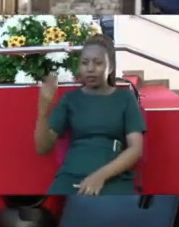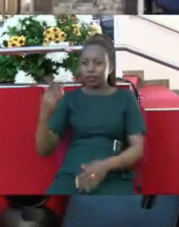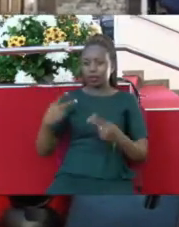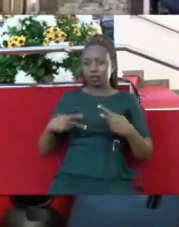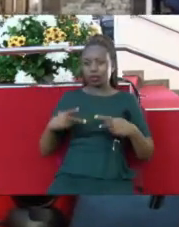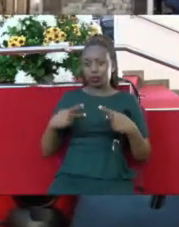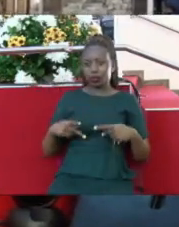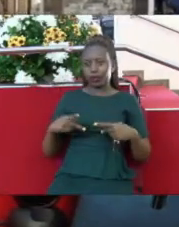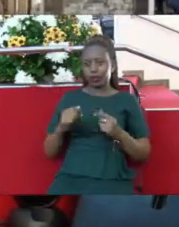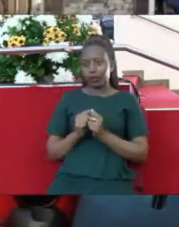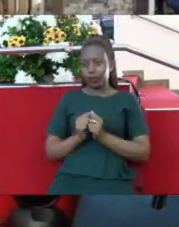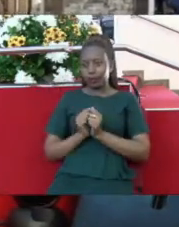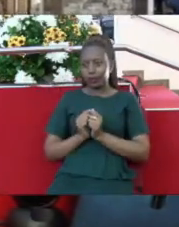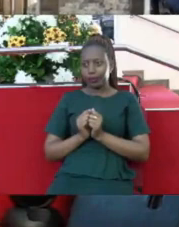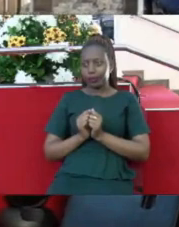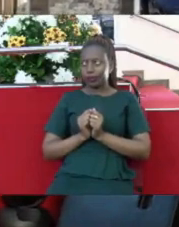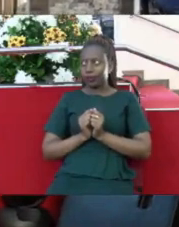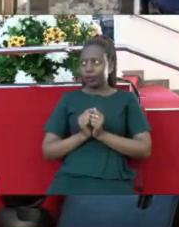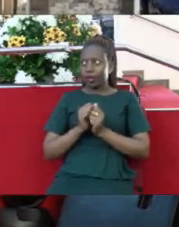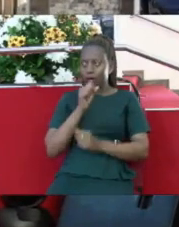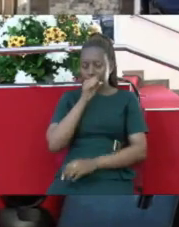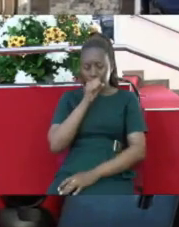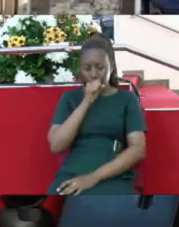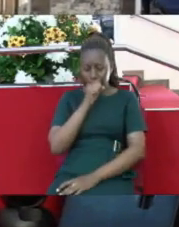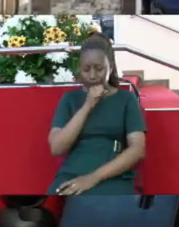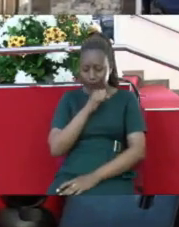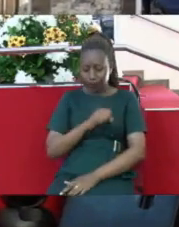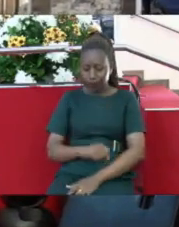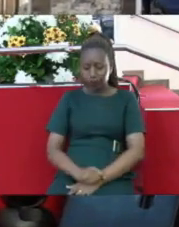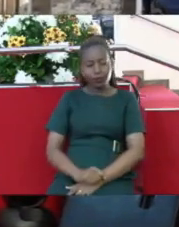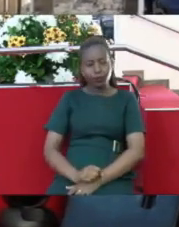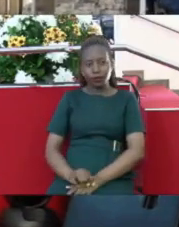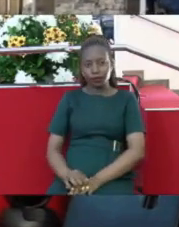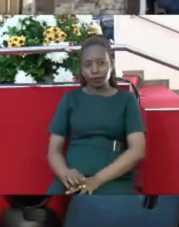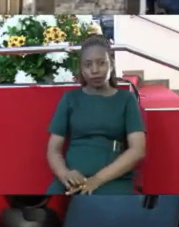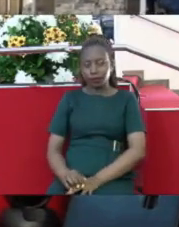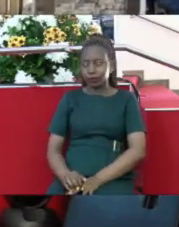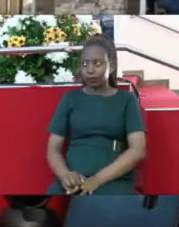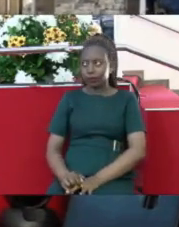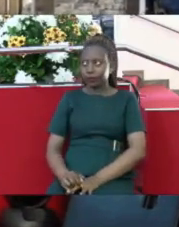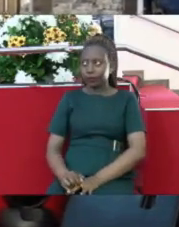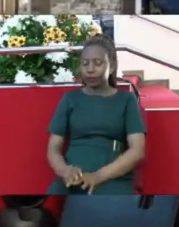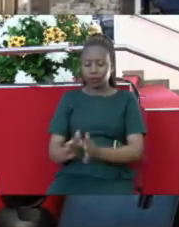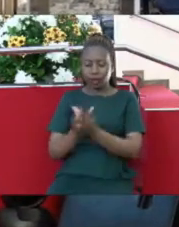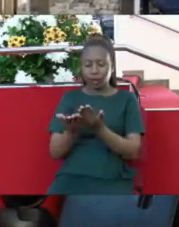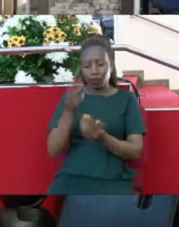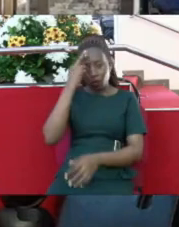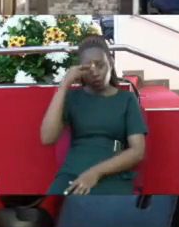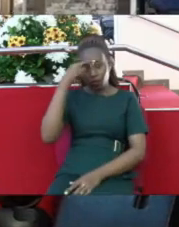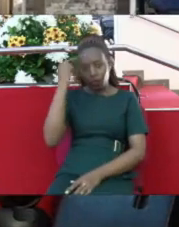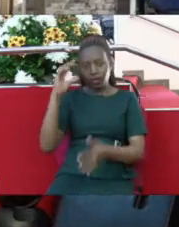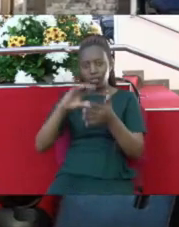God unto salvation. Nataka kuenda kwa dokezo la kwanza kama vile tutastahili kwenda kuwashuhudia watu. The book of Romans chapter number 3